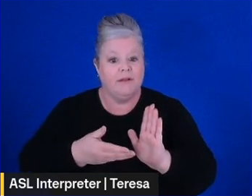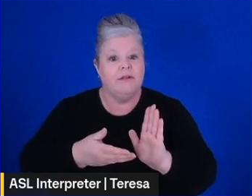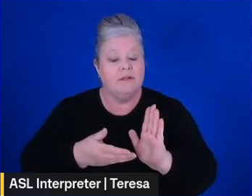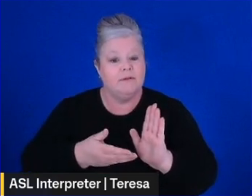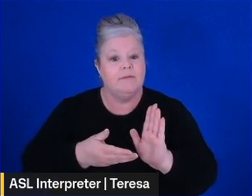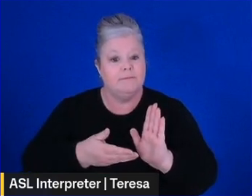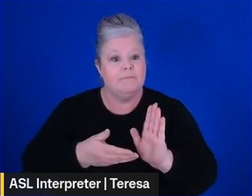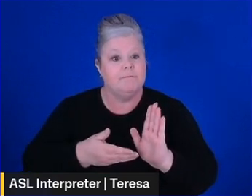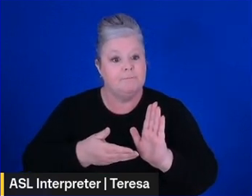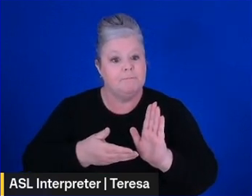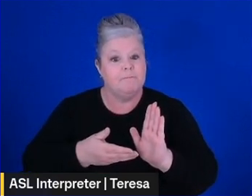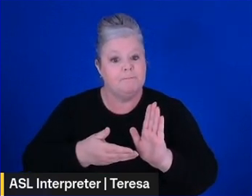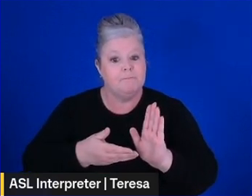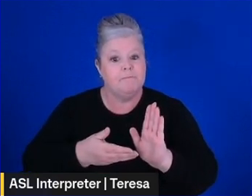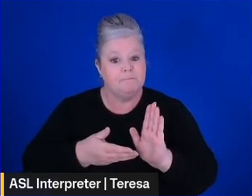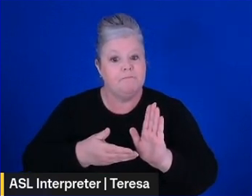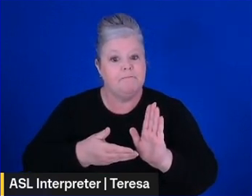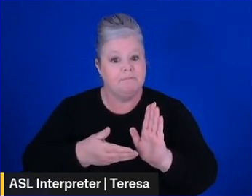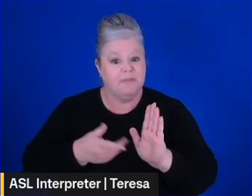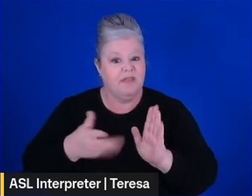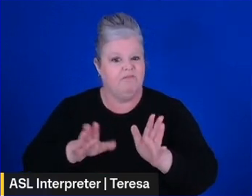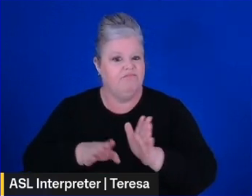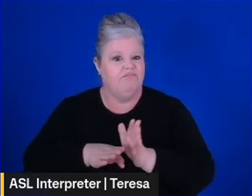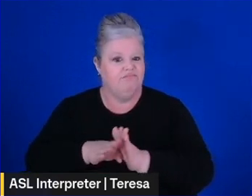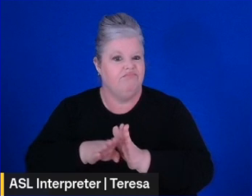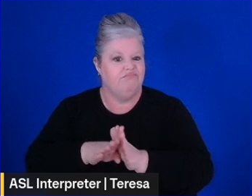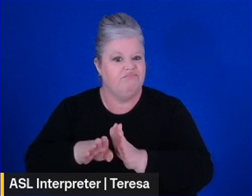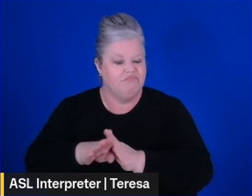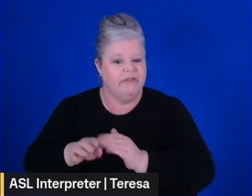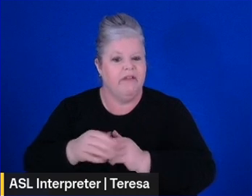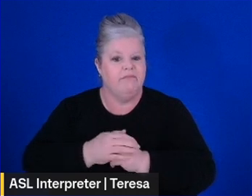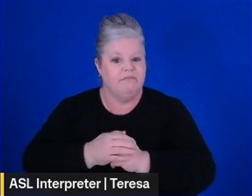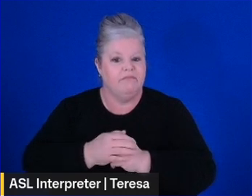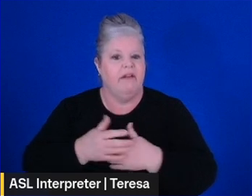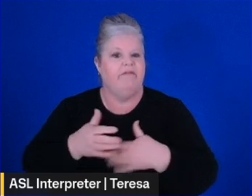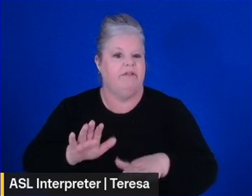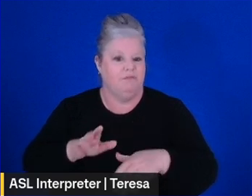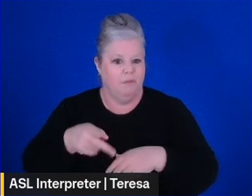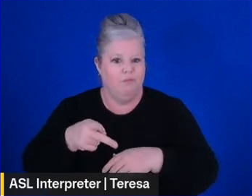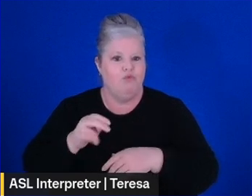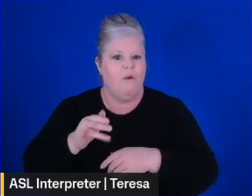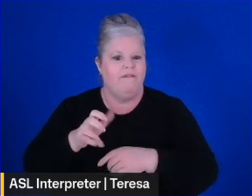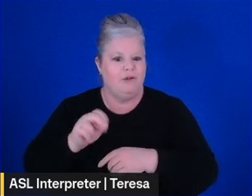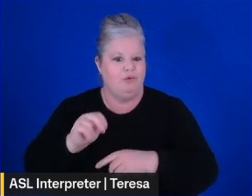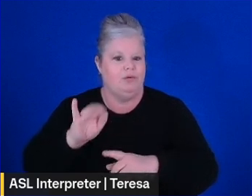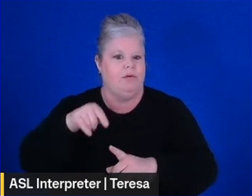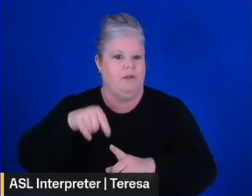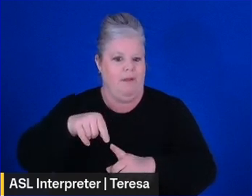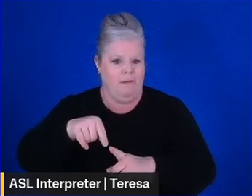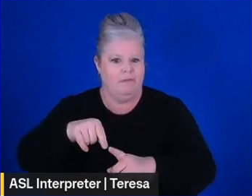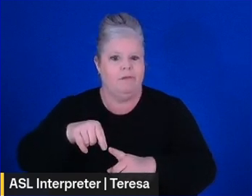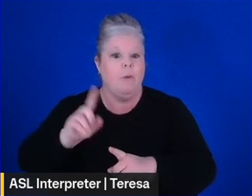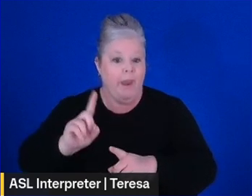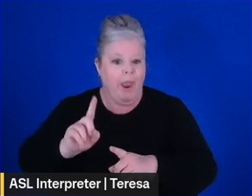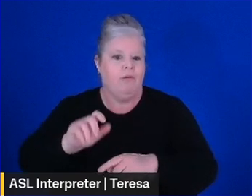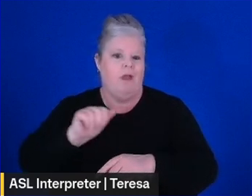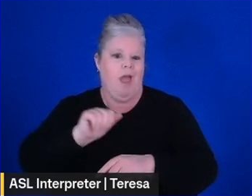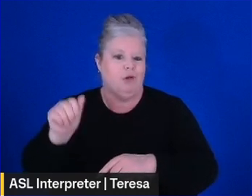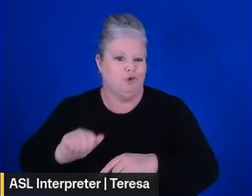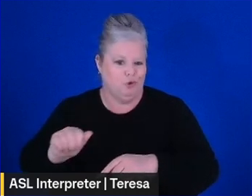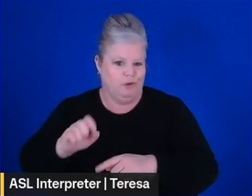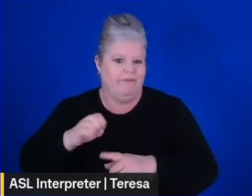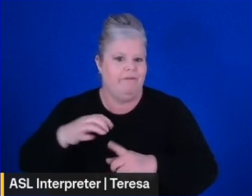developed to provide provisioning an Azure container apps environment with